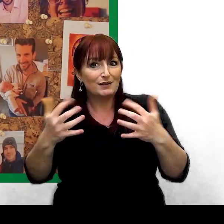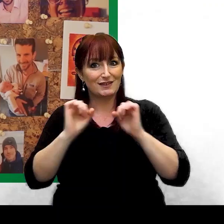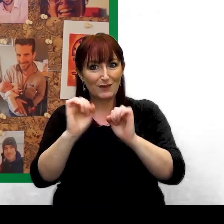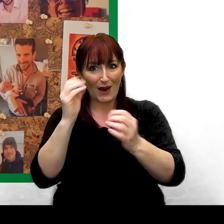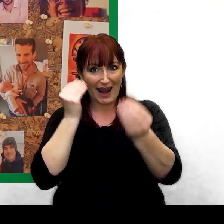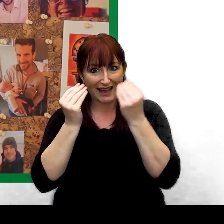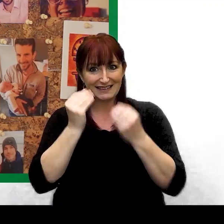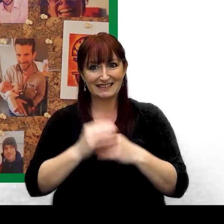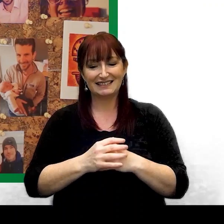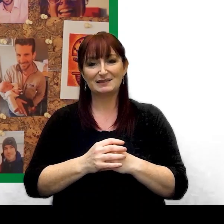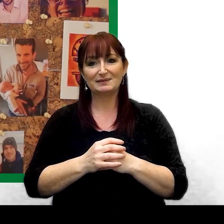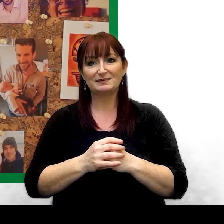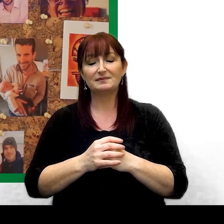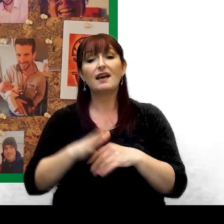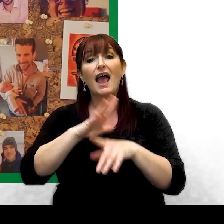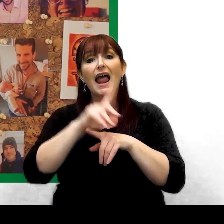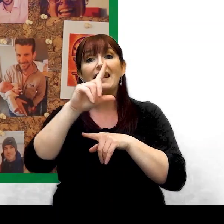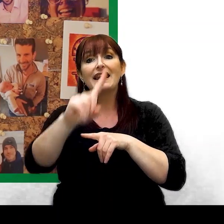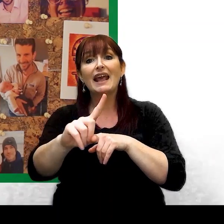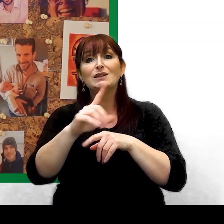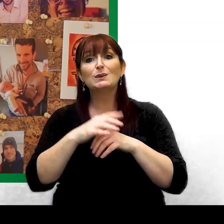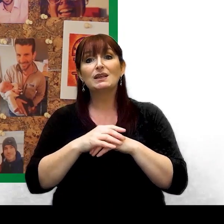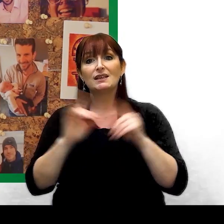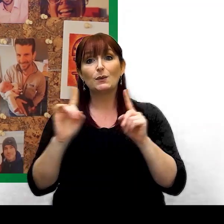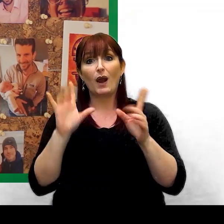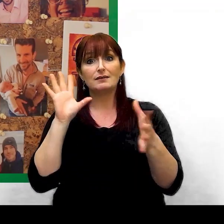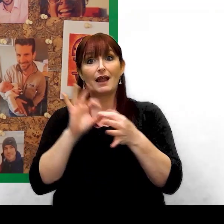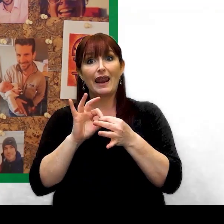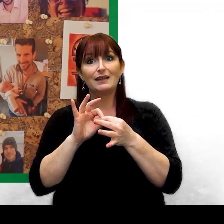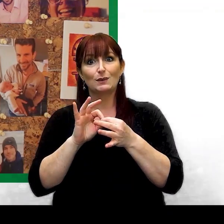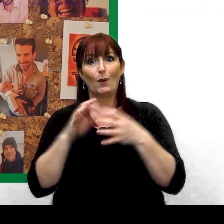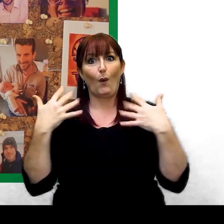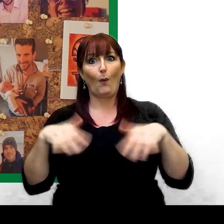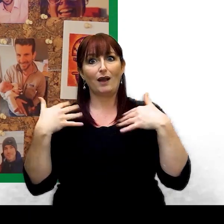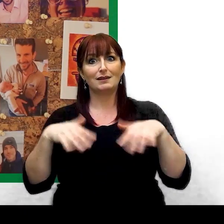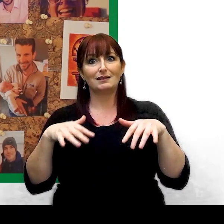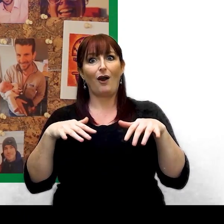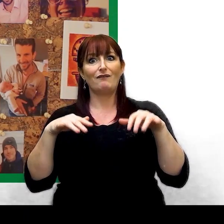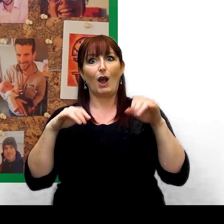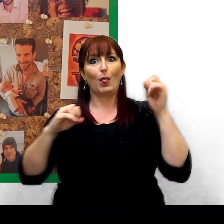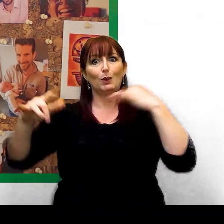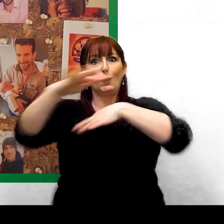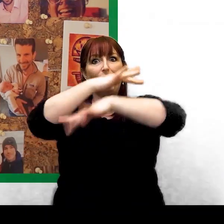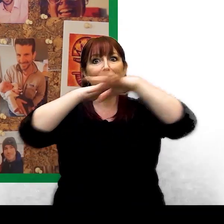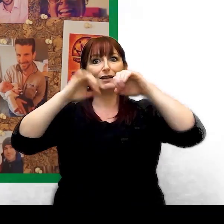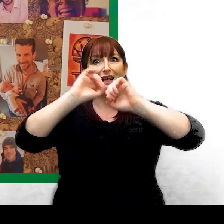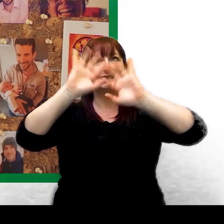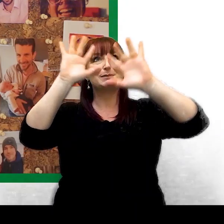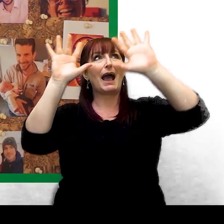lessons. Next week, we're going to be all about the wonders of the universe and space, so